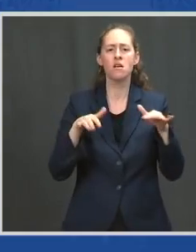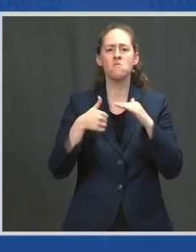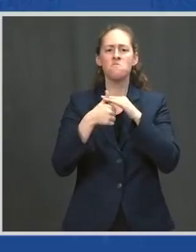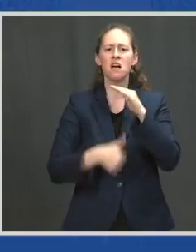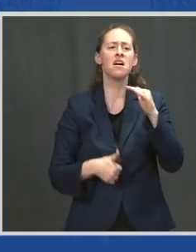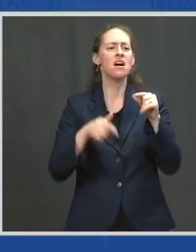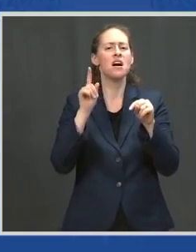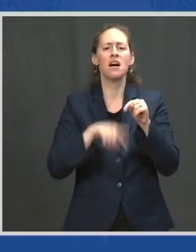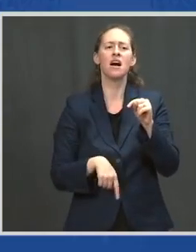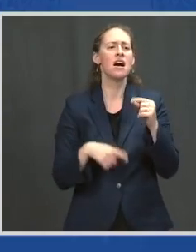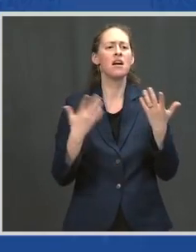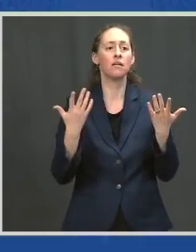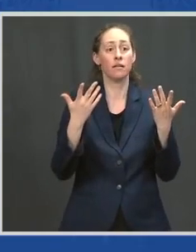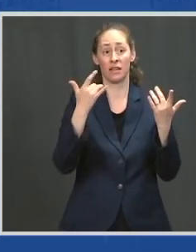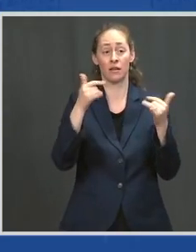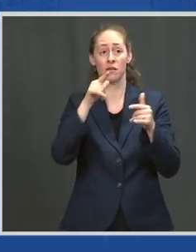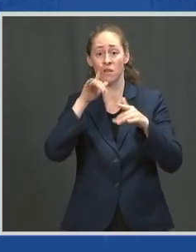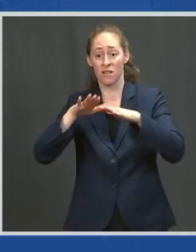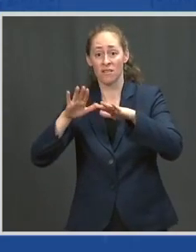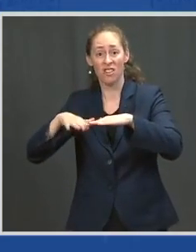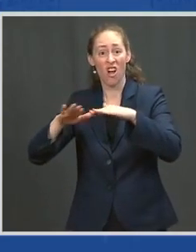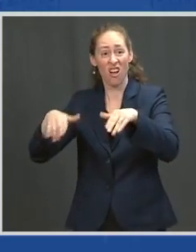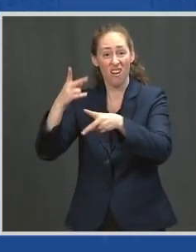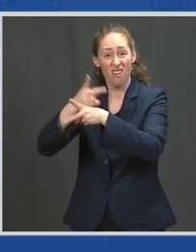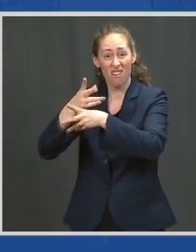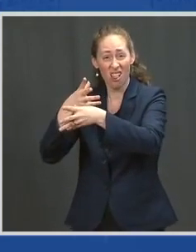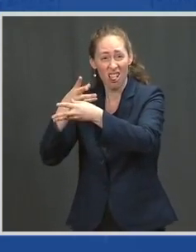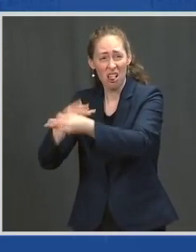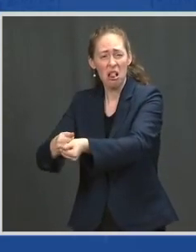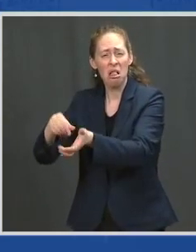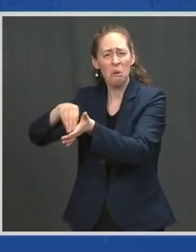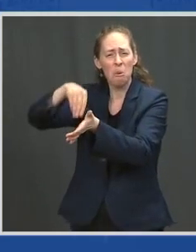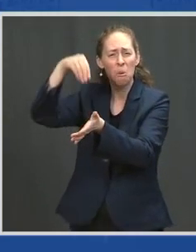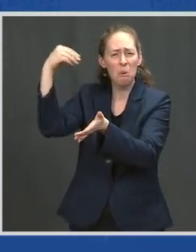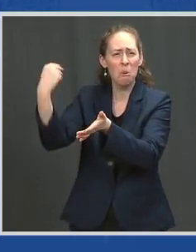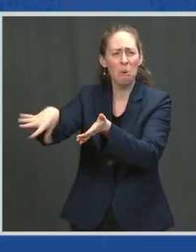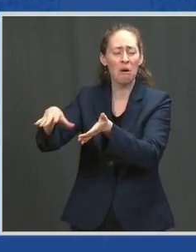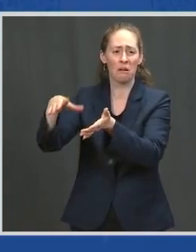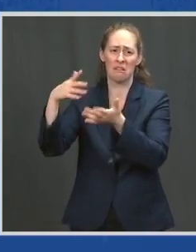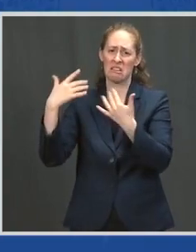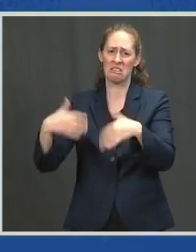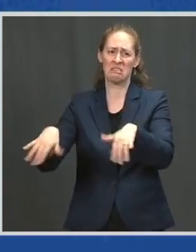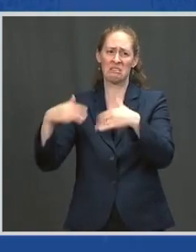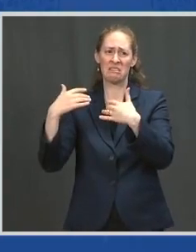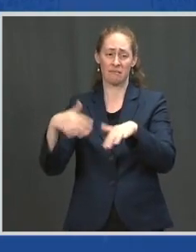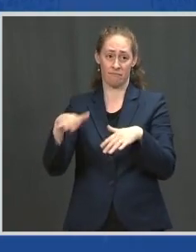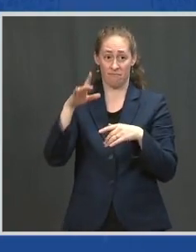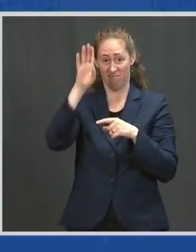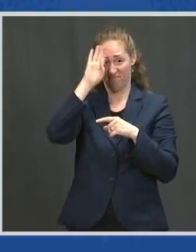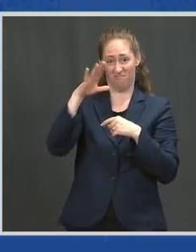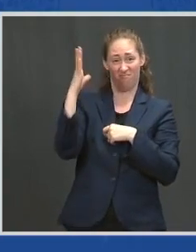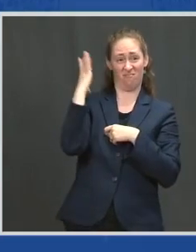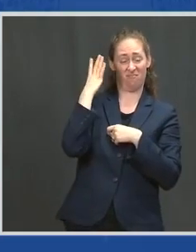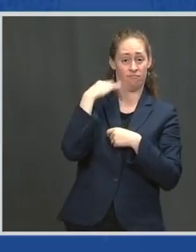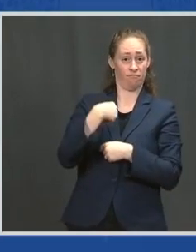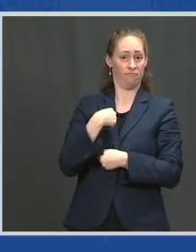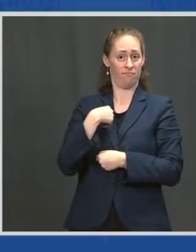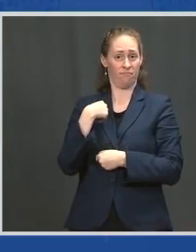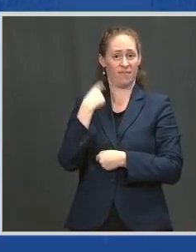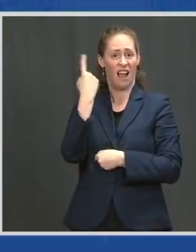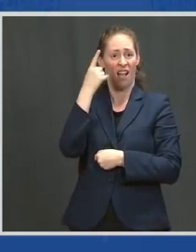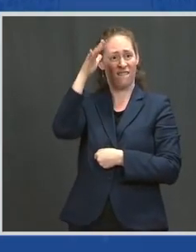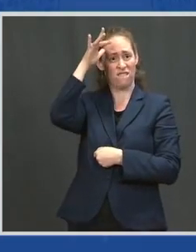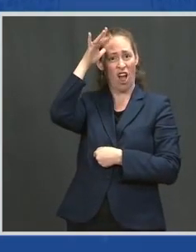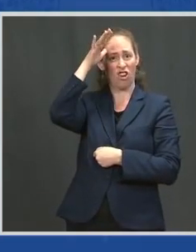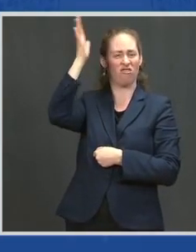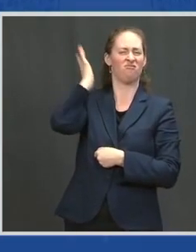is extraordinary. I was a single father when I first got elected to the Senate. I had 2 young boys raised after their